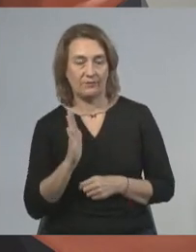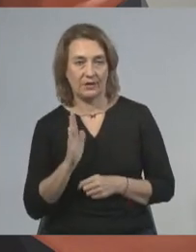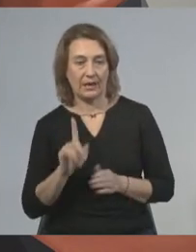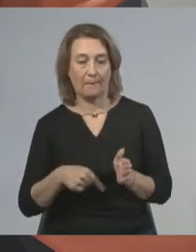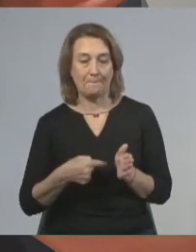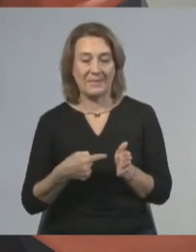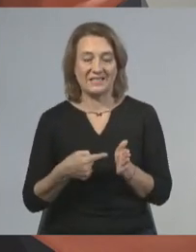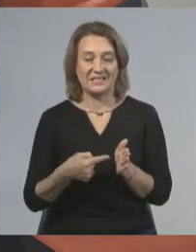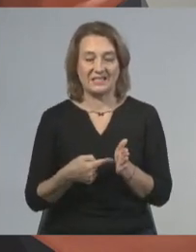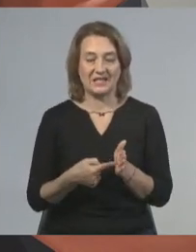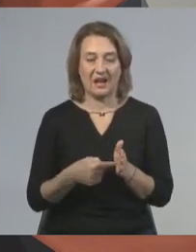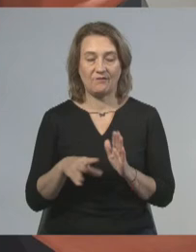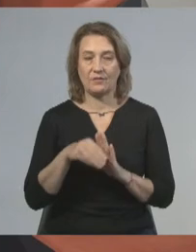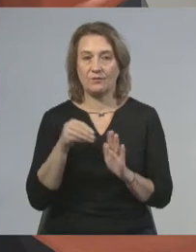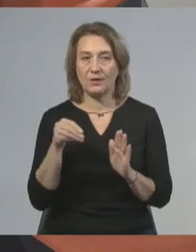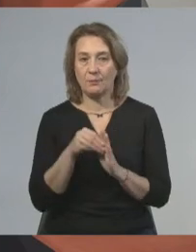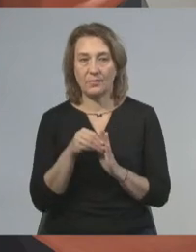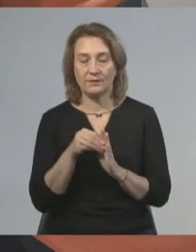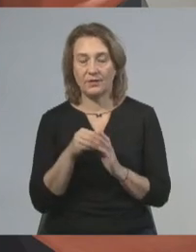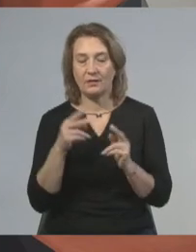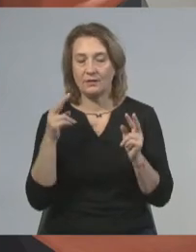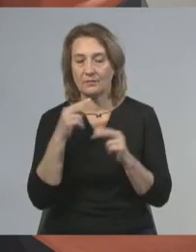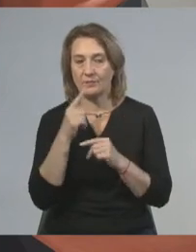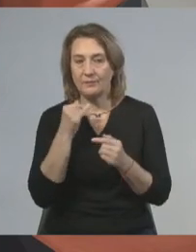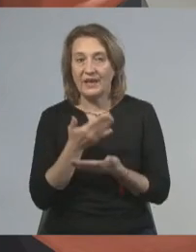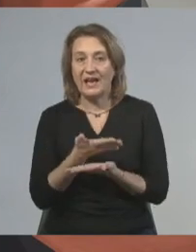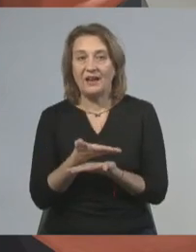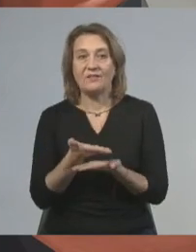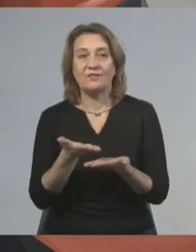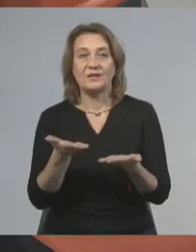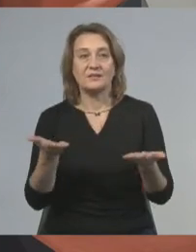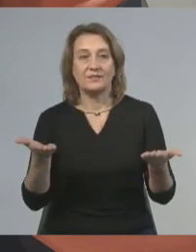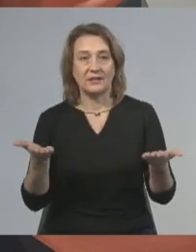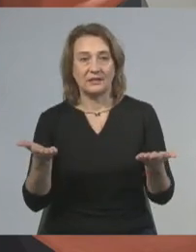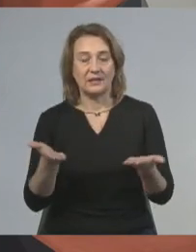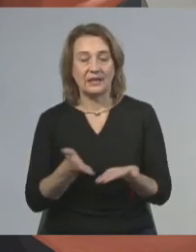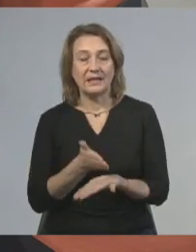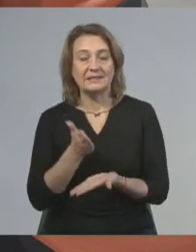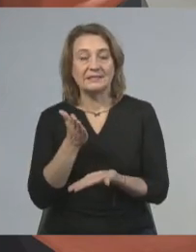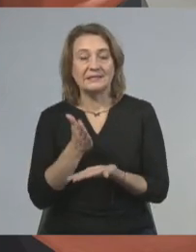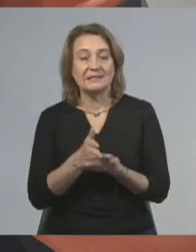depends on the results of this campaign